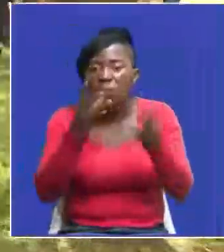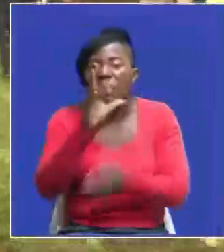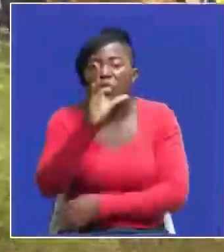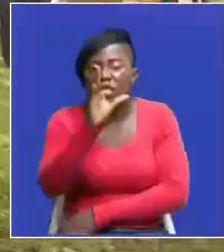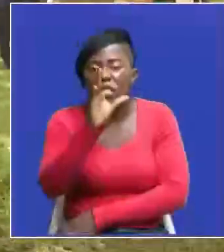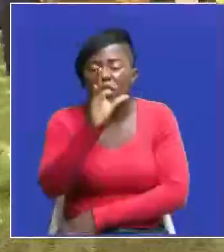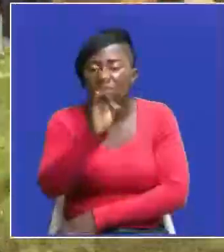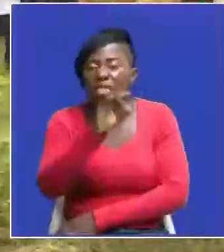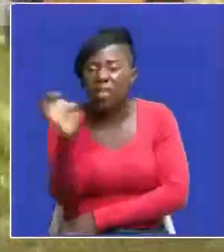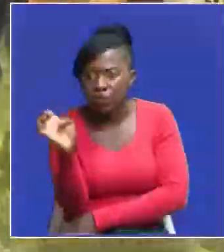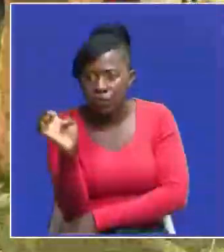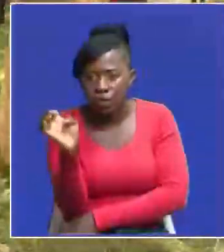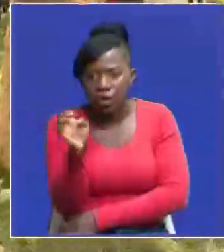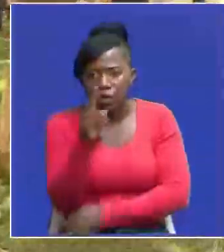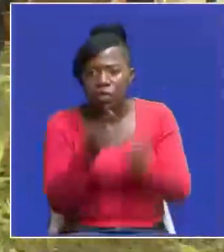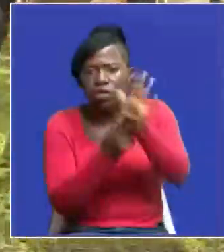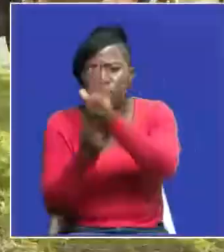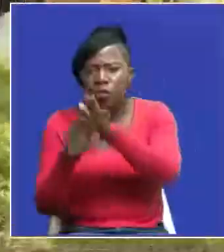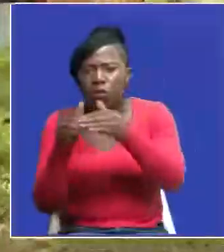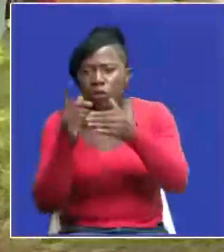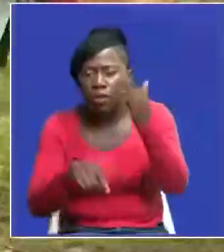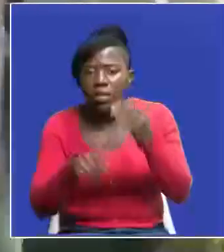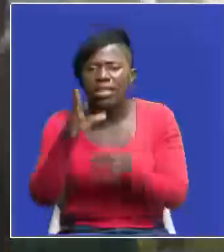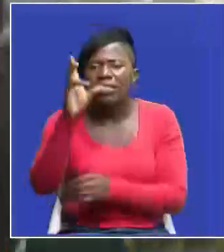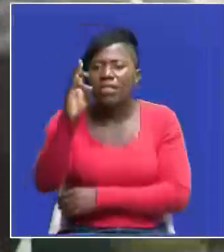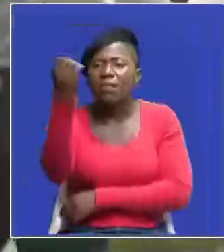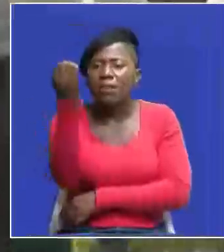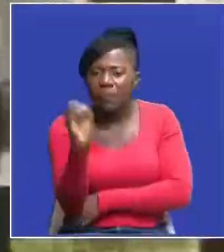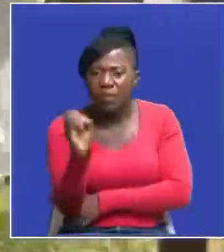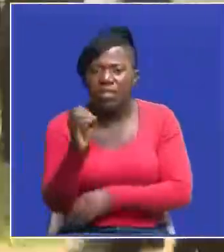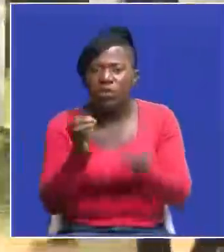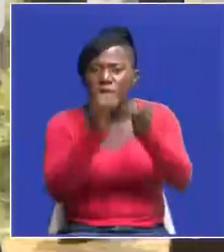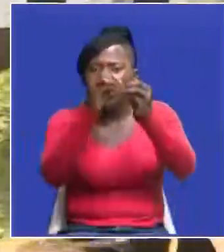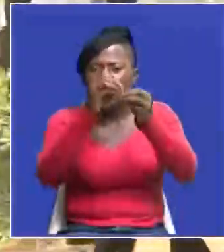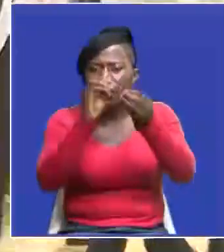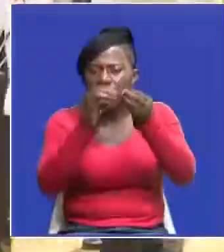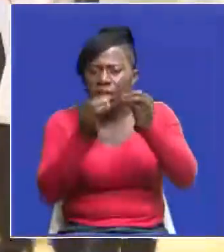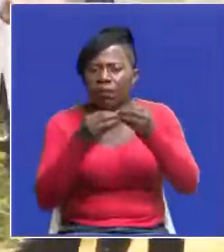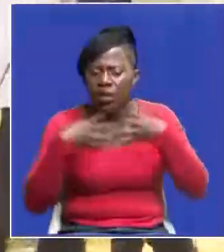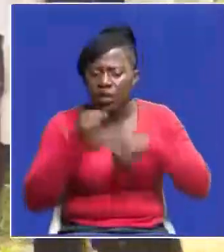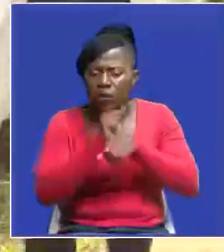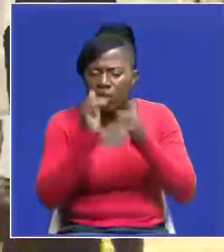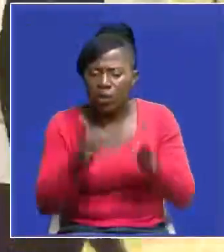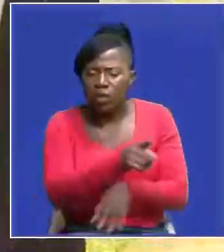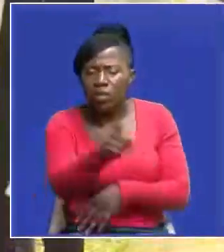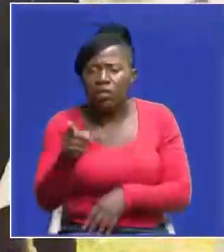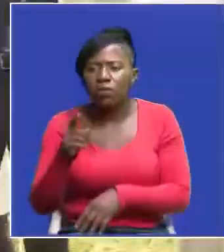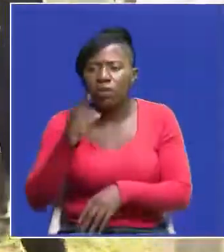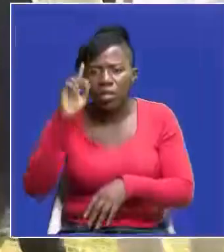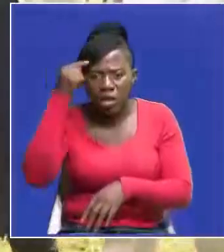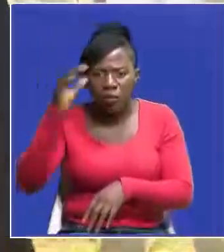800. This translates into about 7% of the total number of health workers that government intends to employ